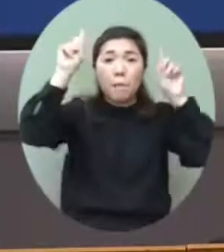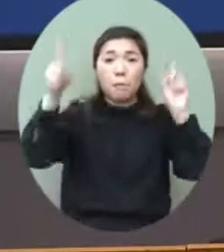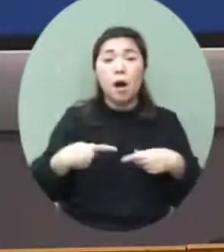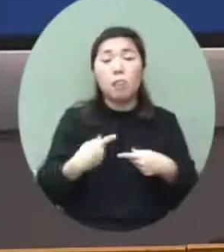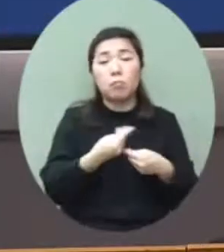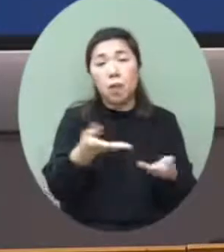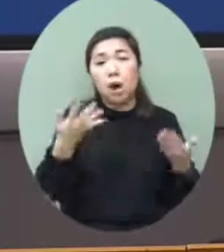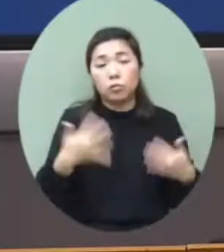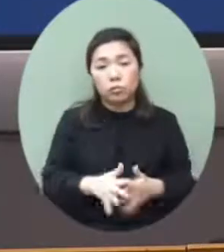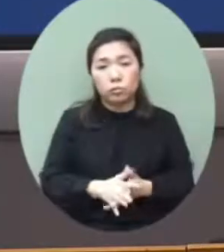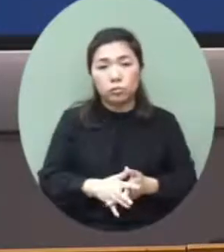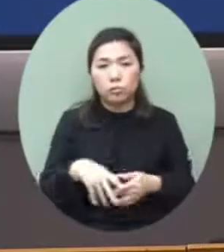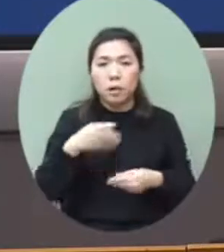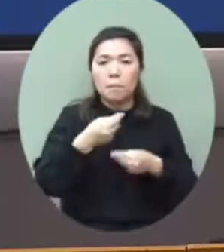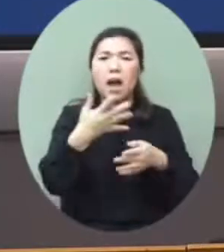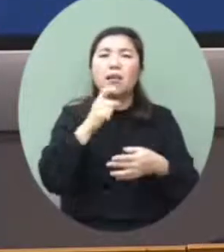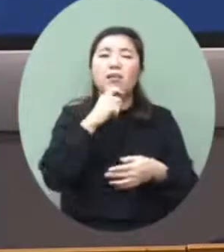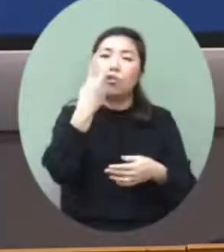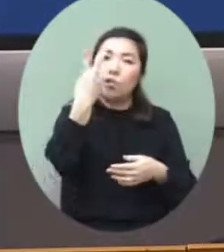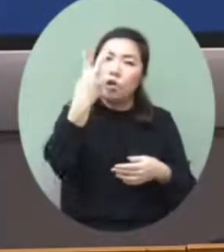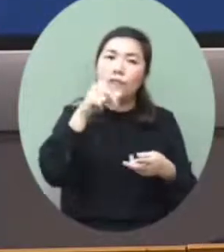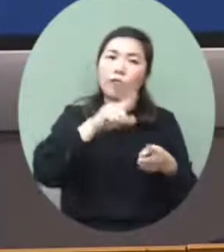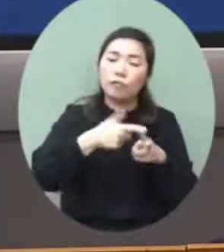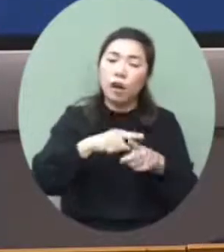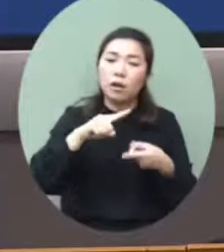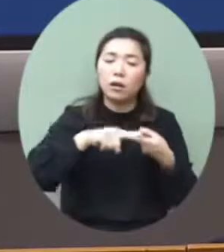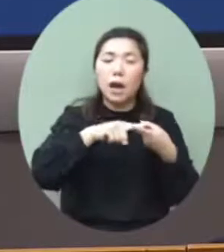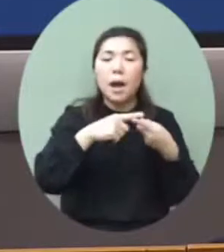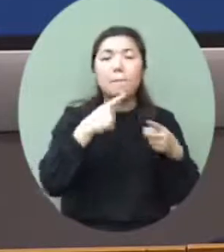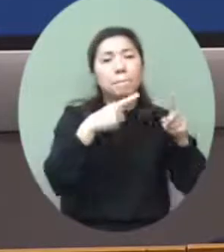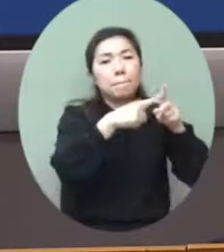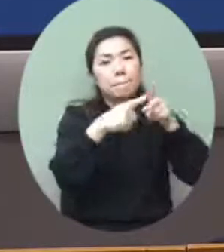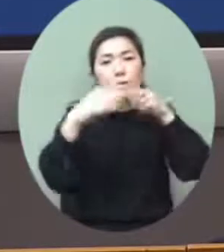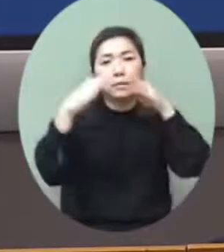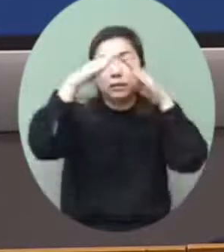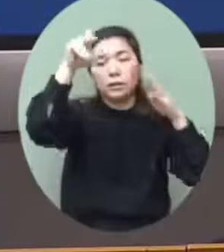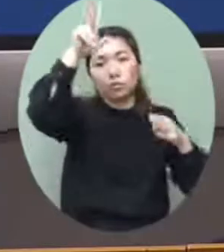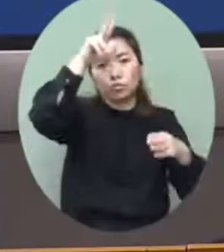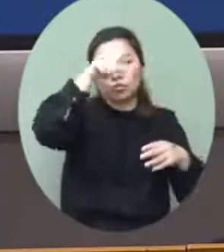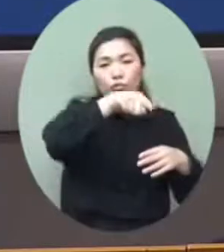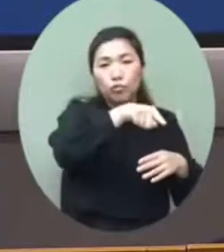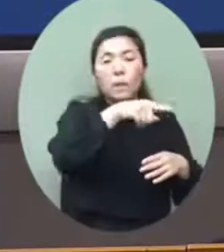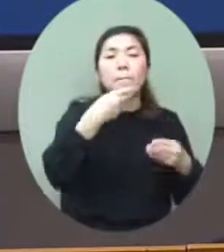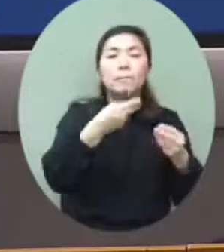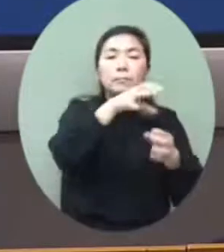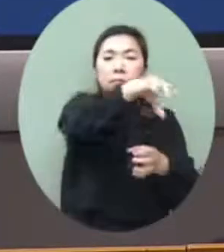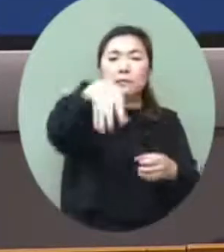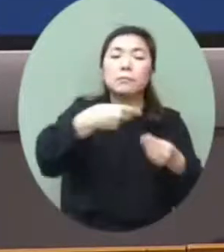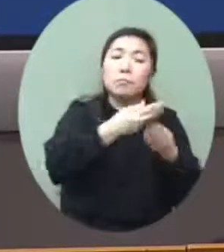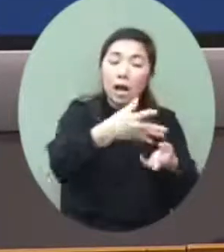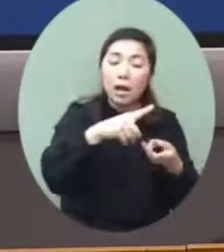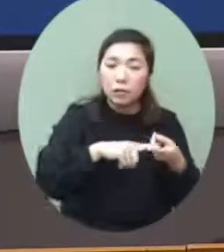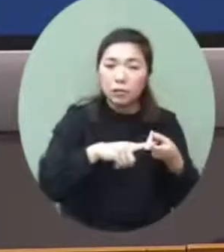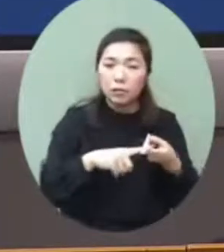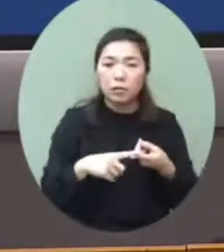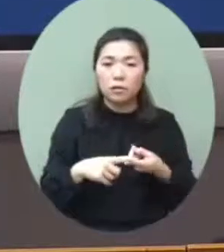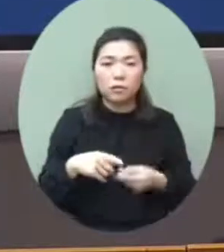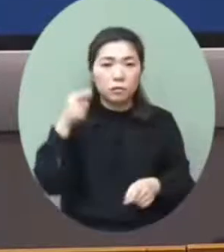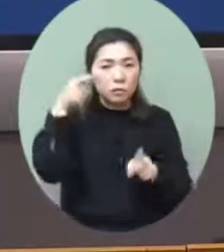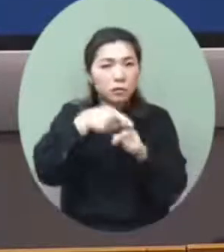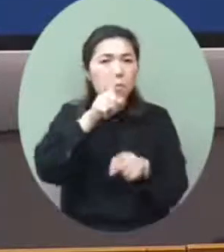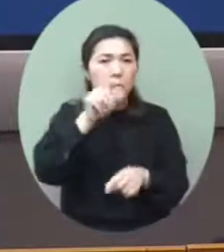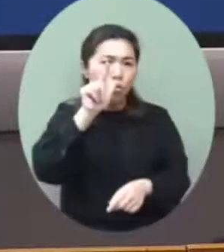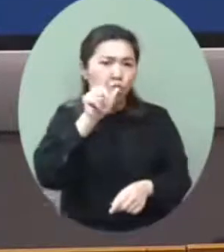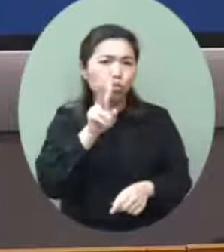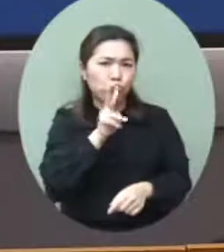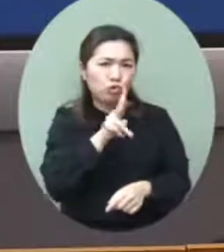the test kits offered by the central government would end up in the hands of the public. And we have distributed 8 million sets. These have